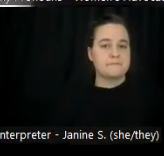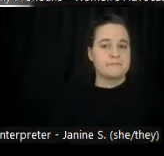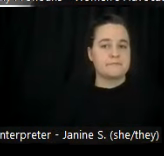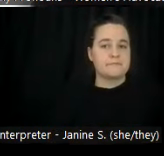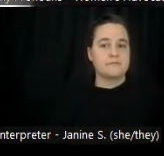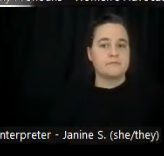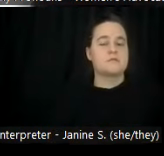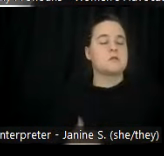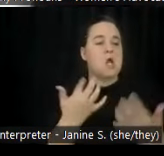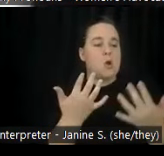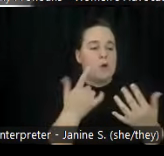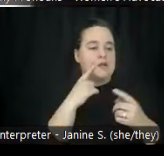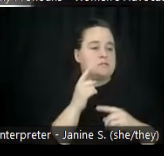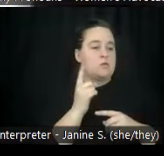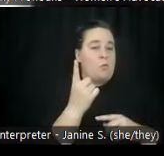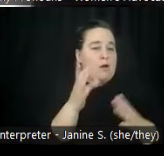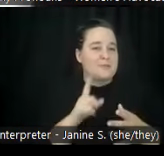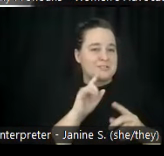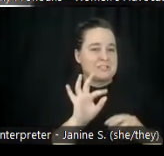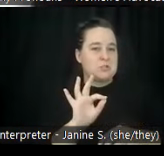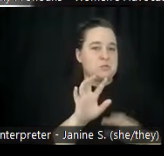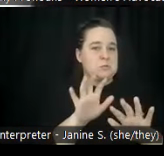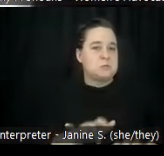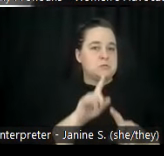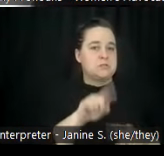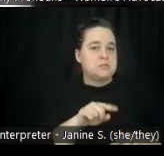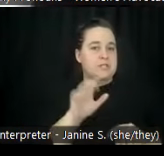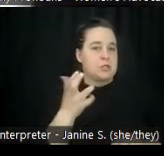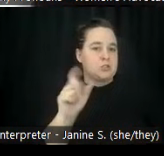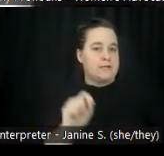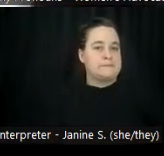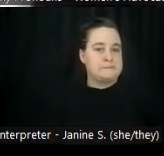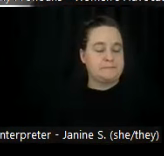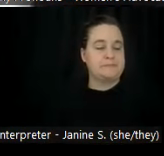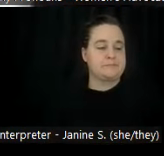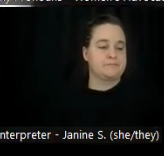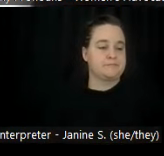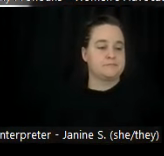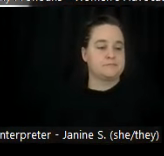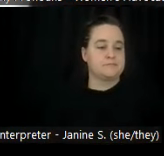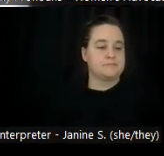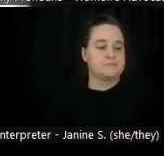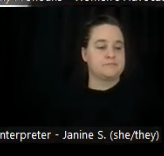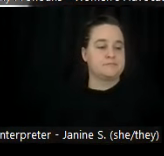Maybe I'll wait for at least like one person to put something in the chat that stands out to them.